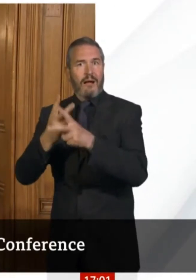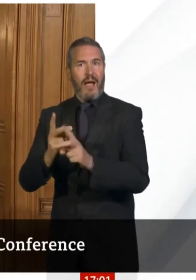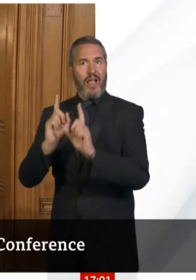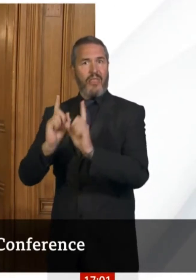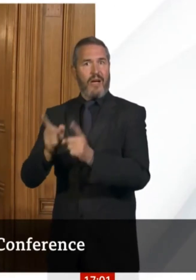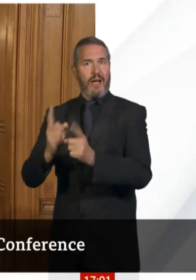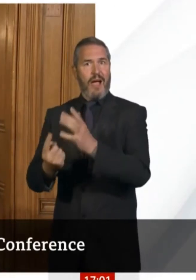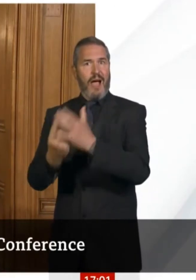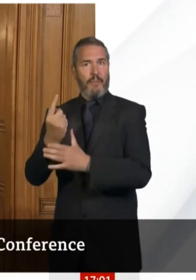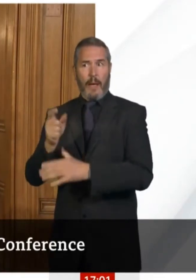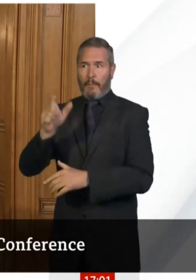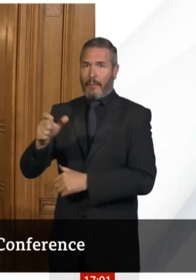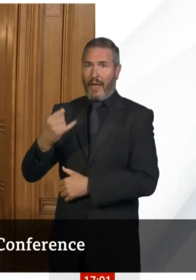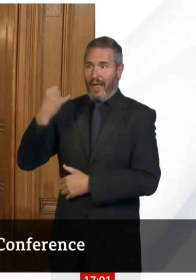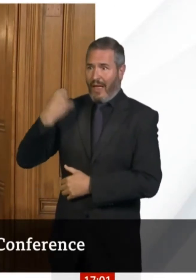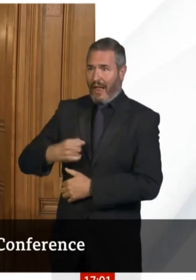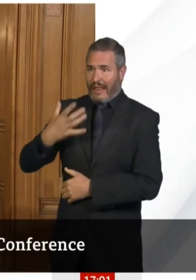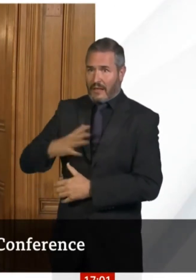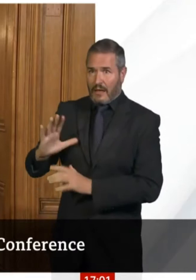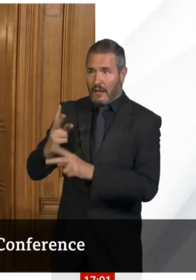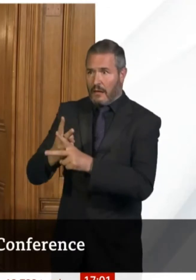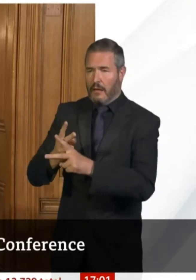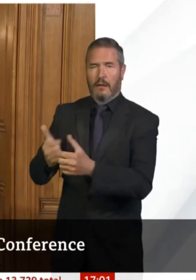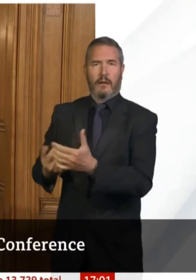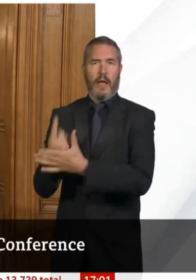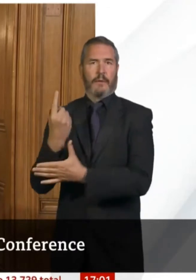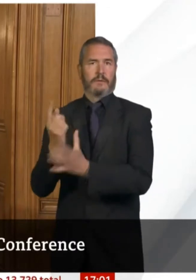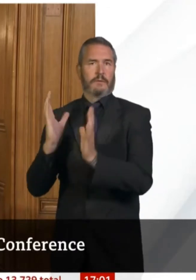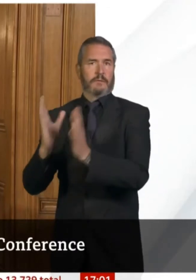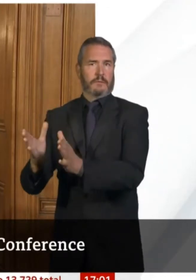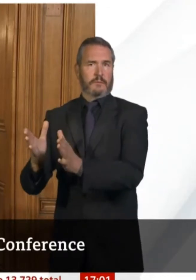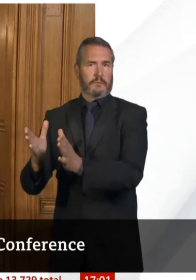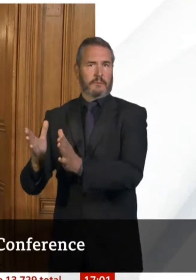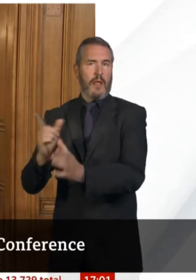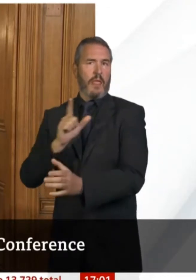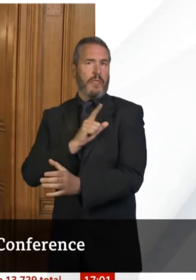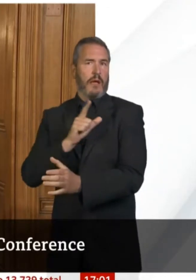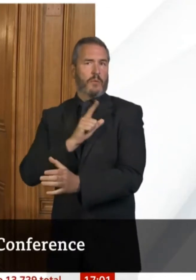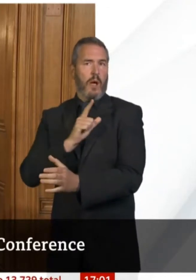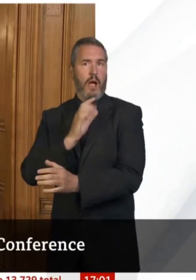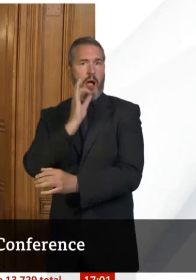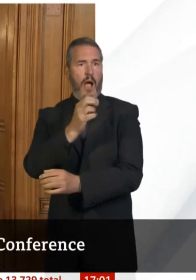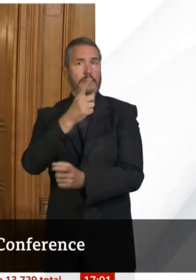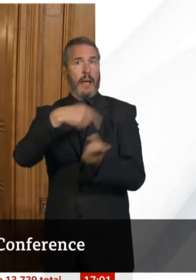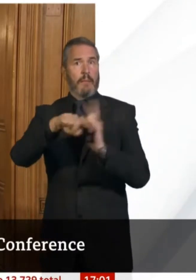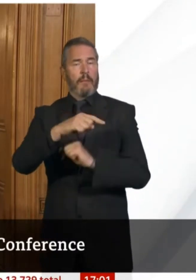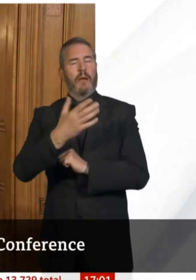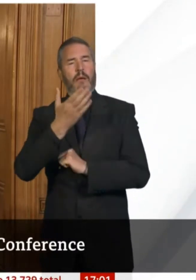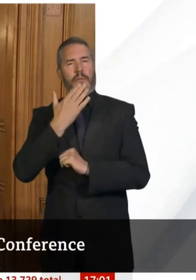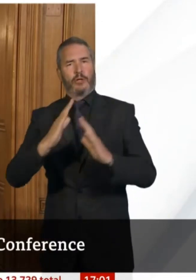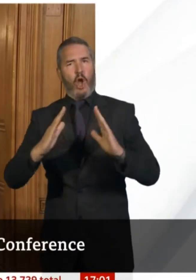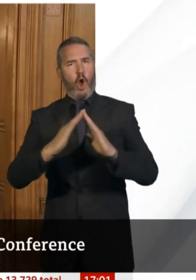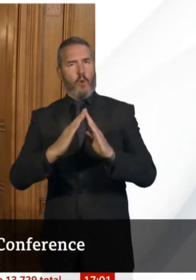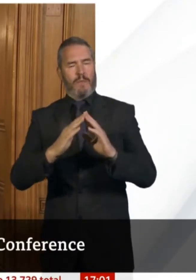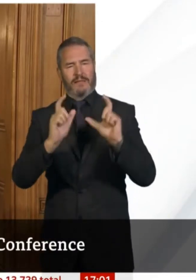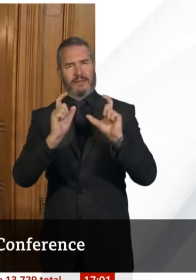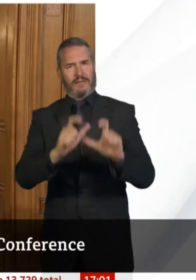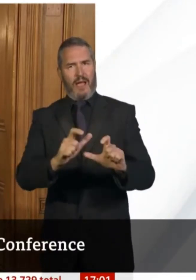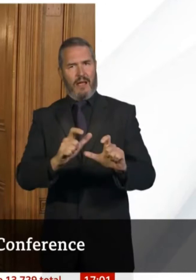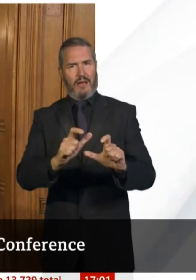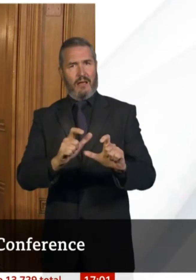point in time that they need it most. And that's also why we've directed people to stay at home, to deny coronavirus